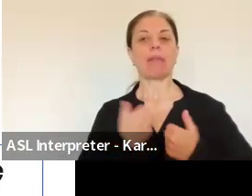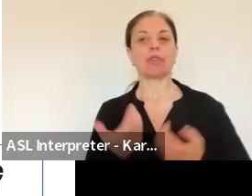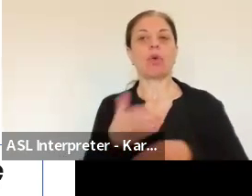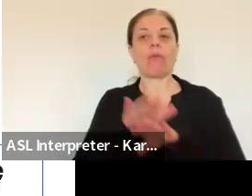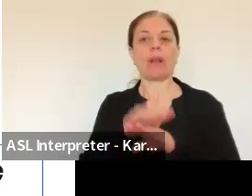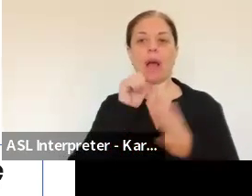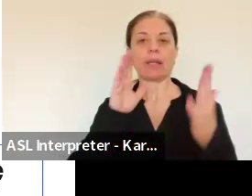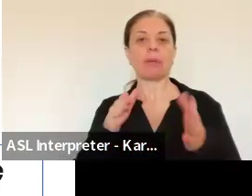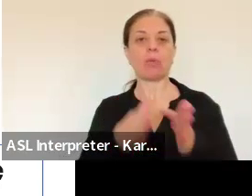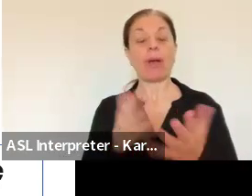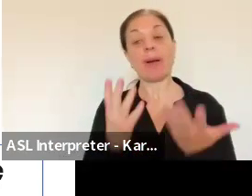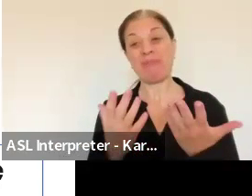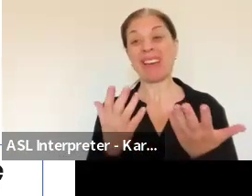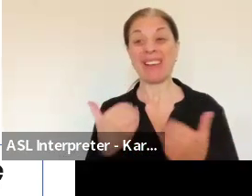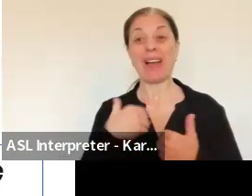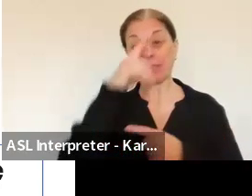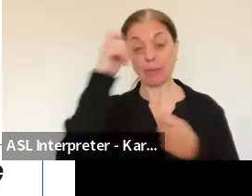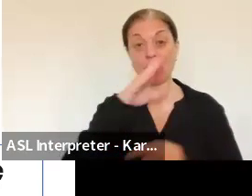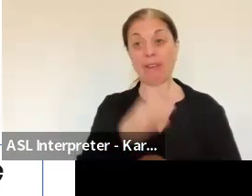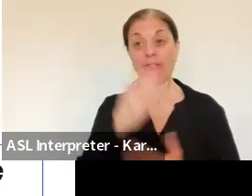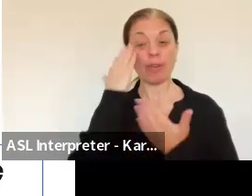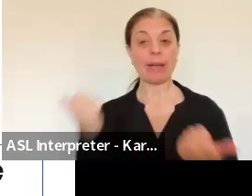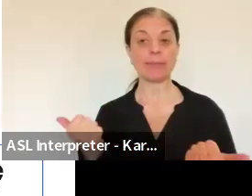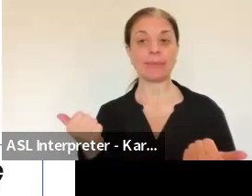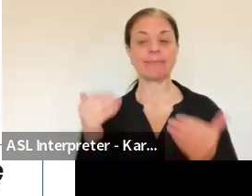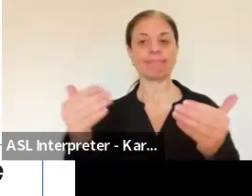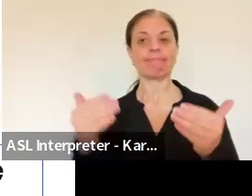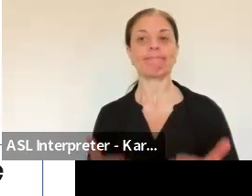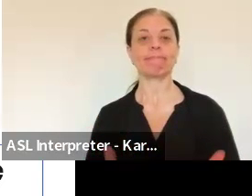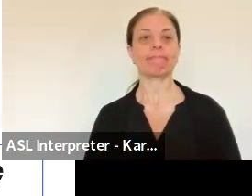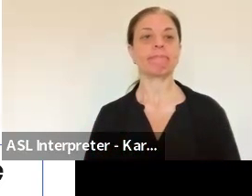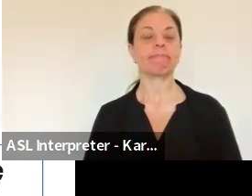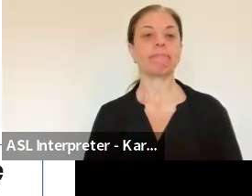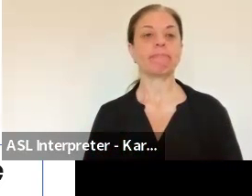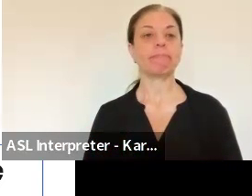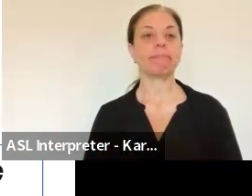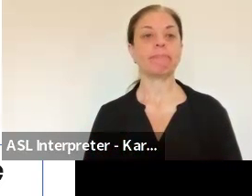might just have a summer they'll never forget. Next slide, please.